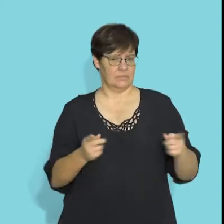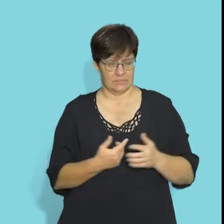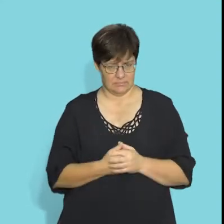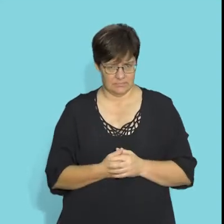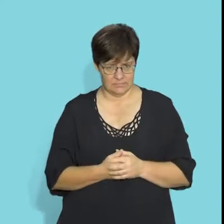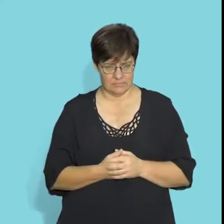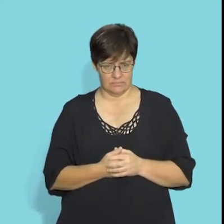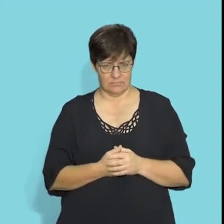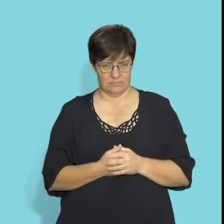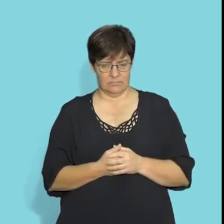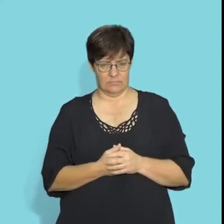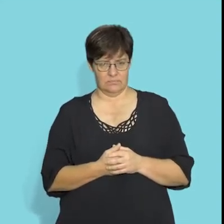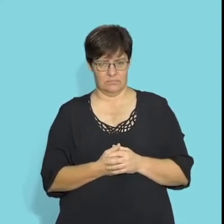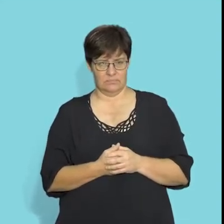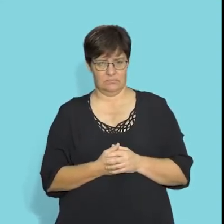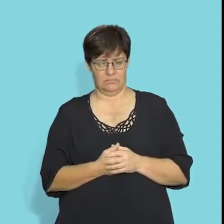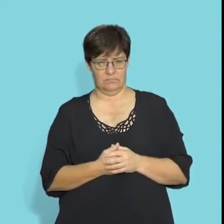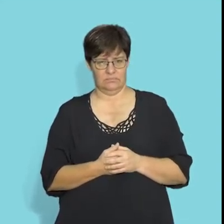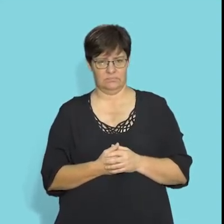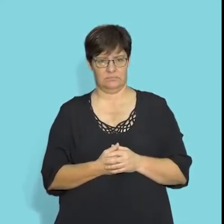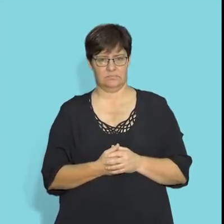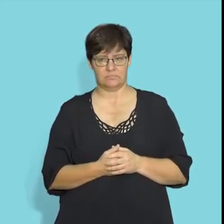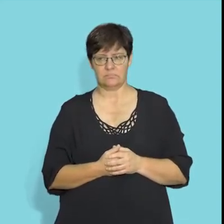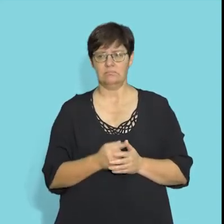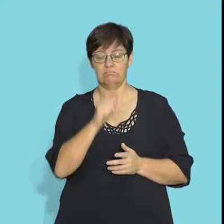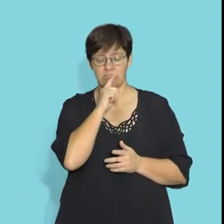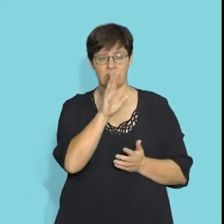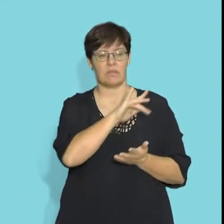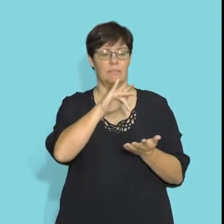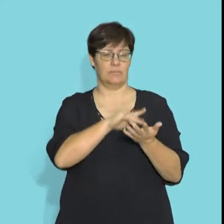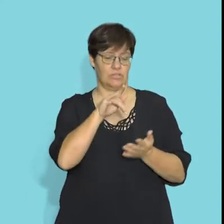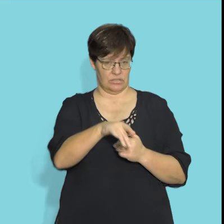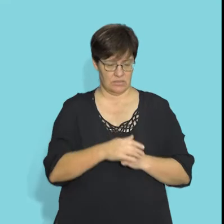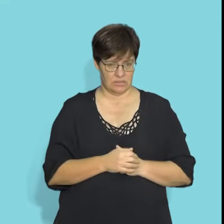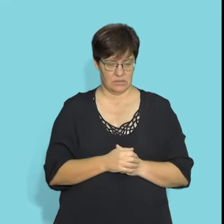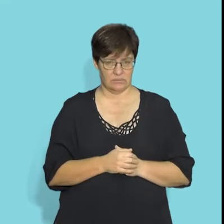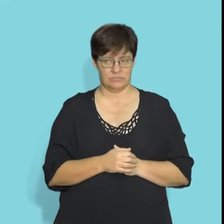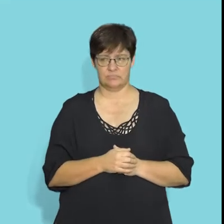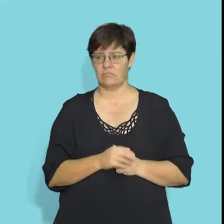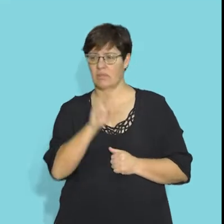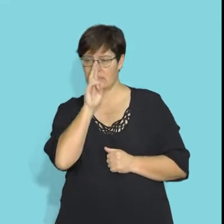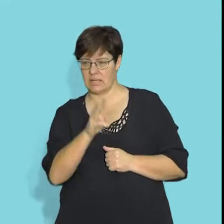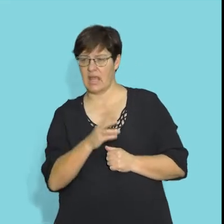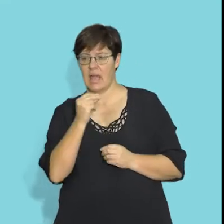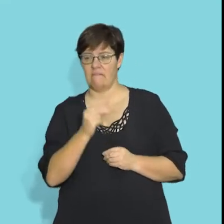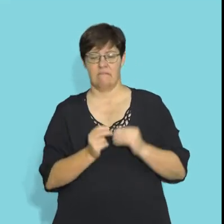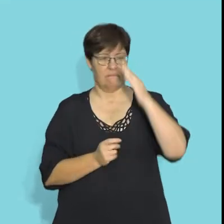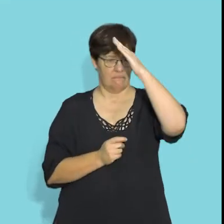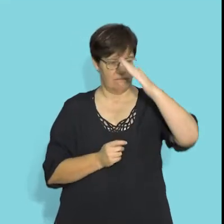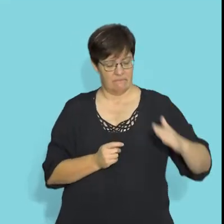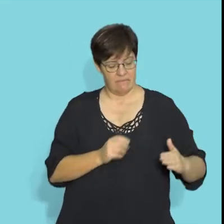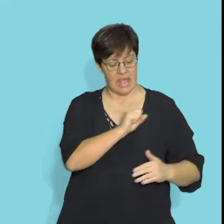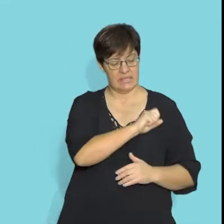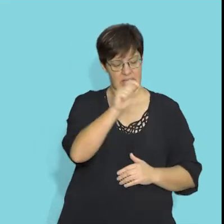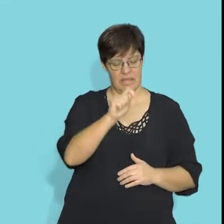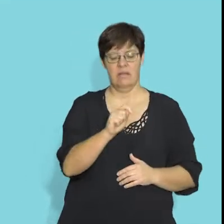thing that describes a straight line is the positioning. So here I can see I've got two lines, ST